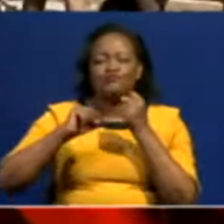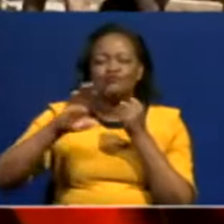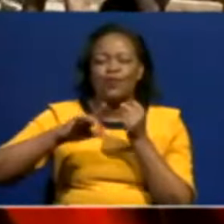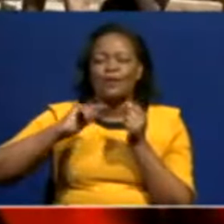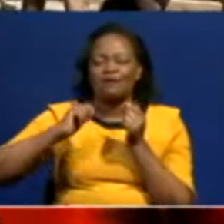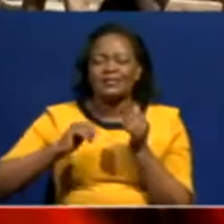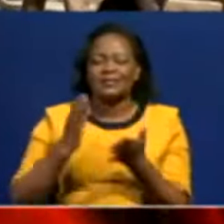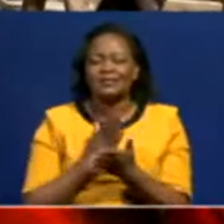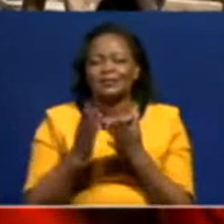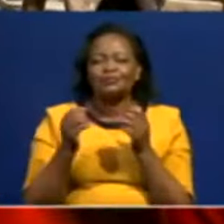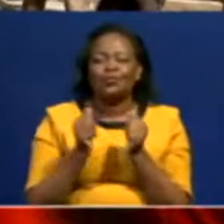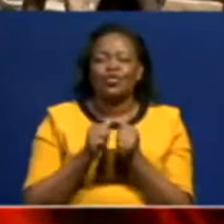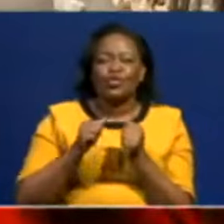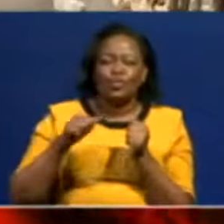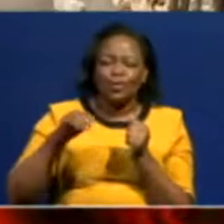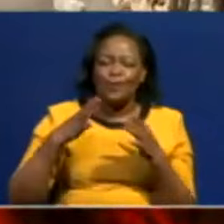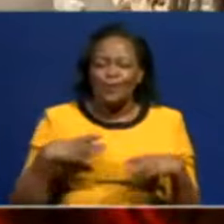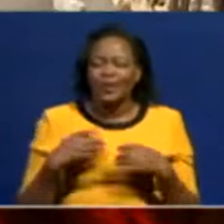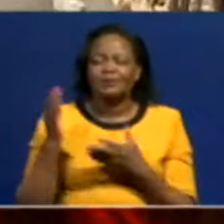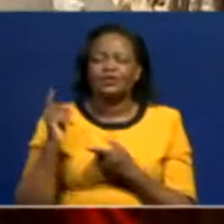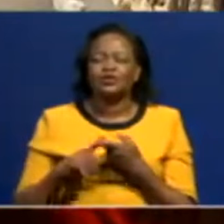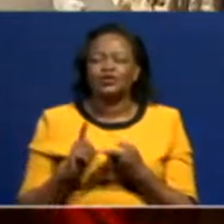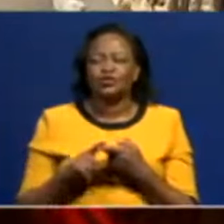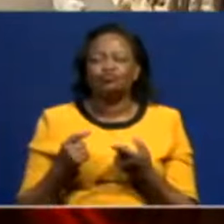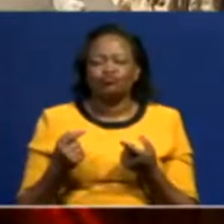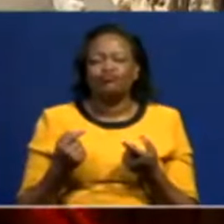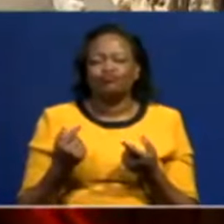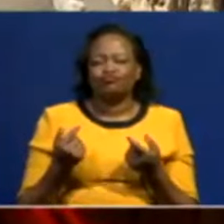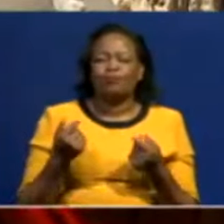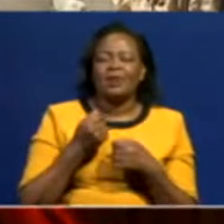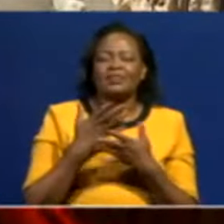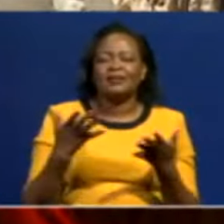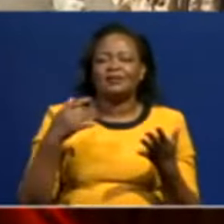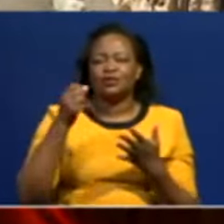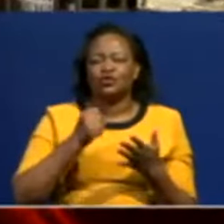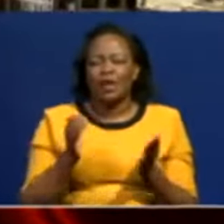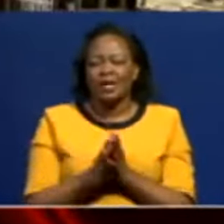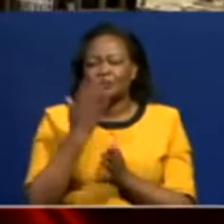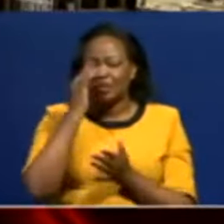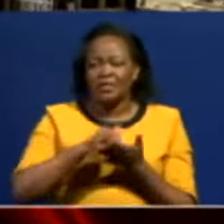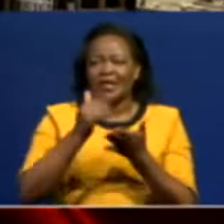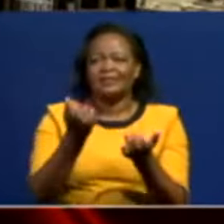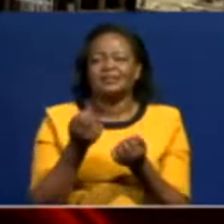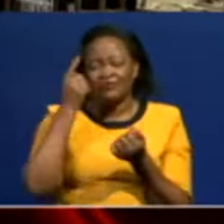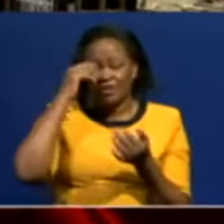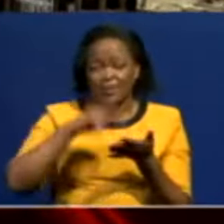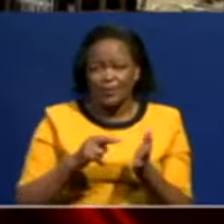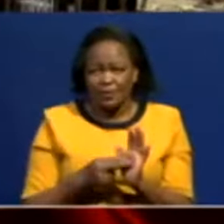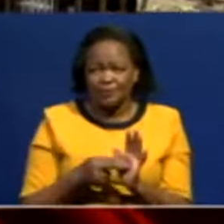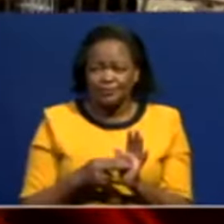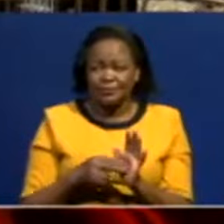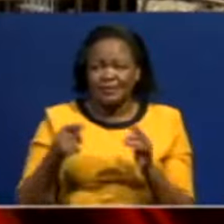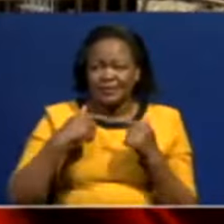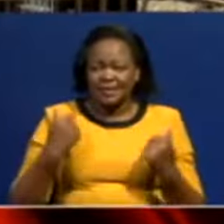sector, with local artisans expected to make key fittings such as doors and windows that are needed for their projects.